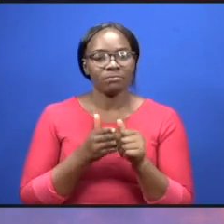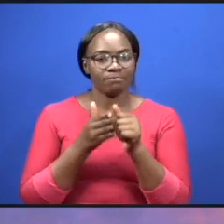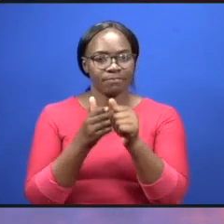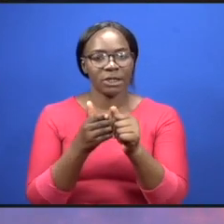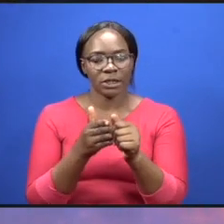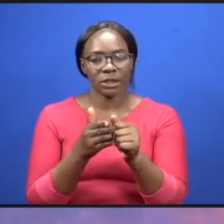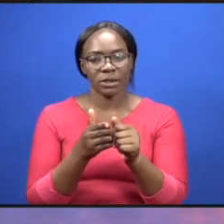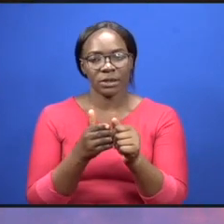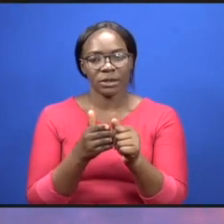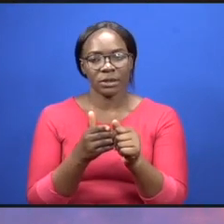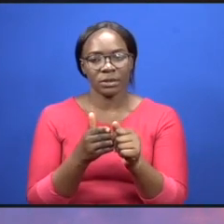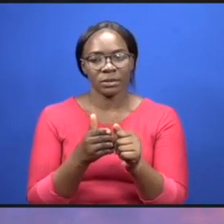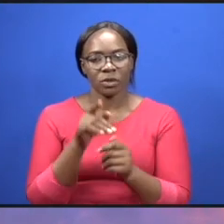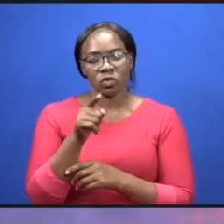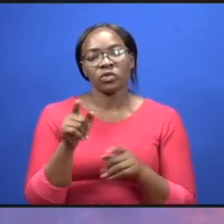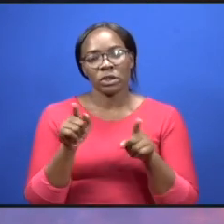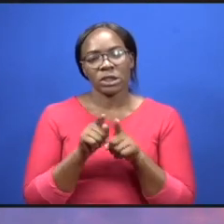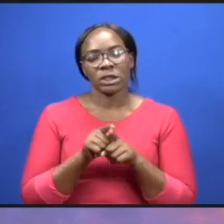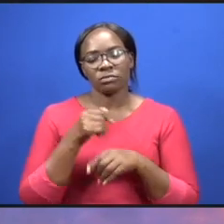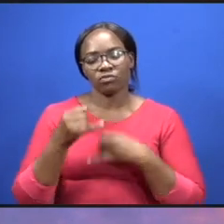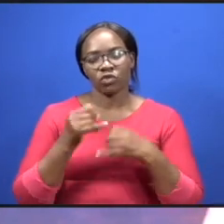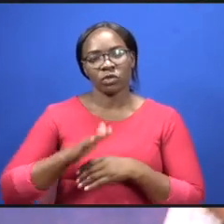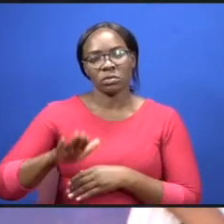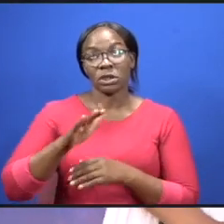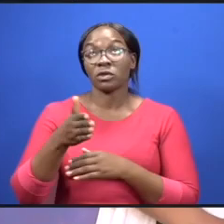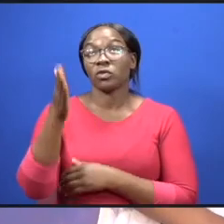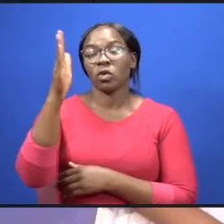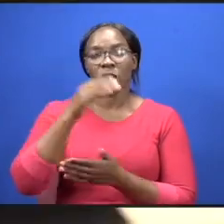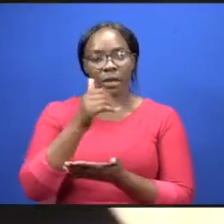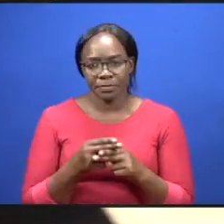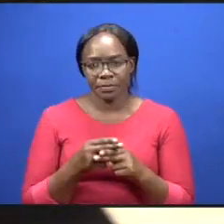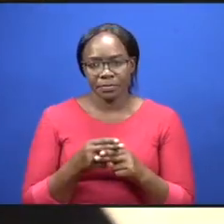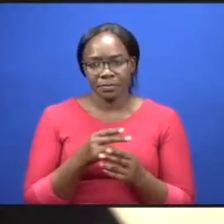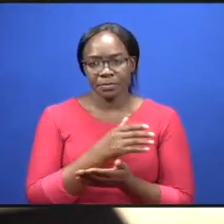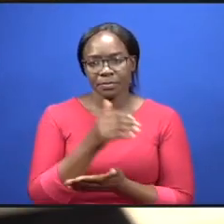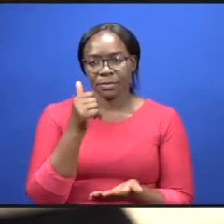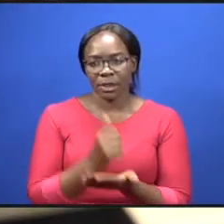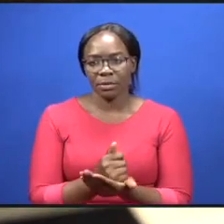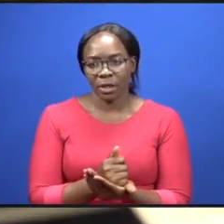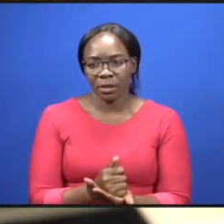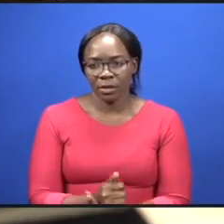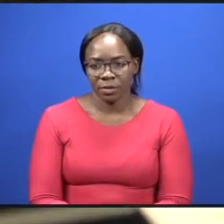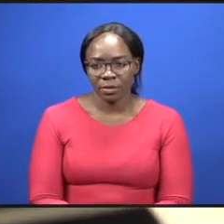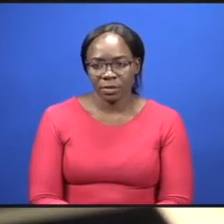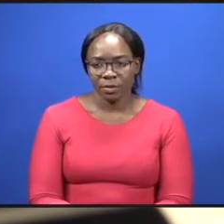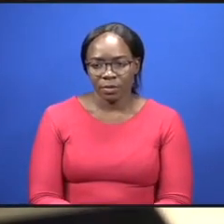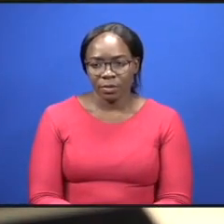lead us, may we tarry in the presence of our God. Amen.